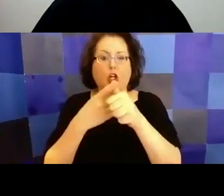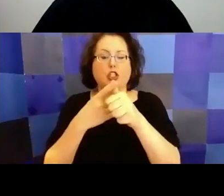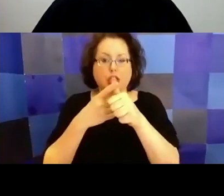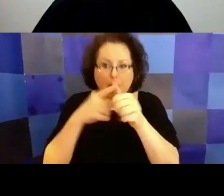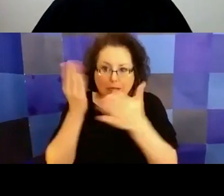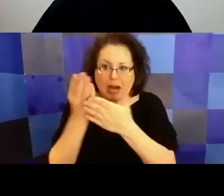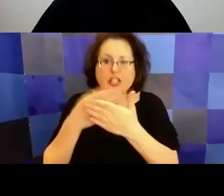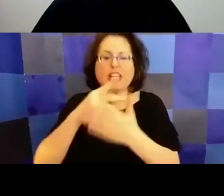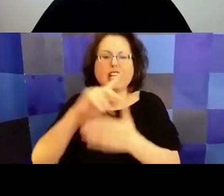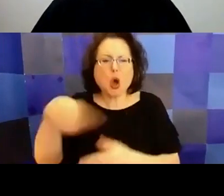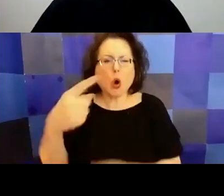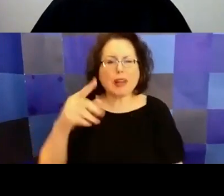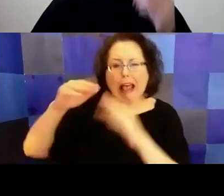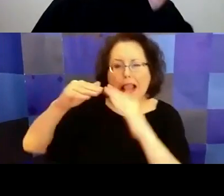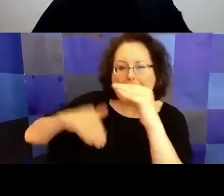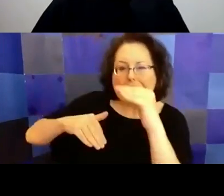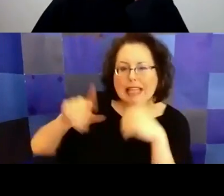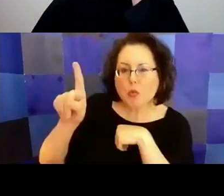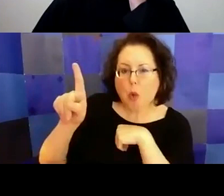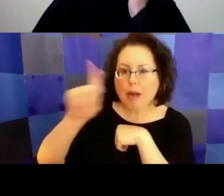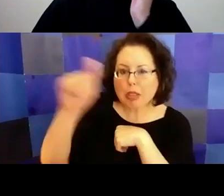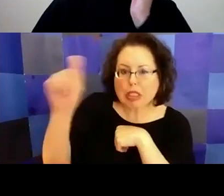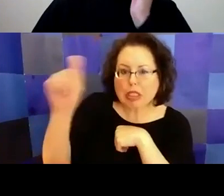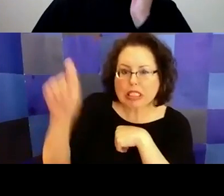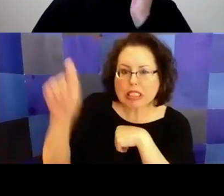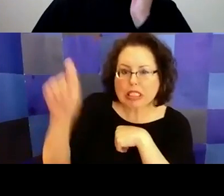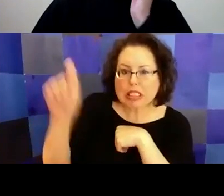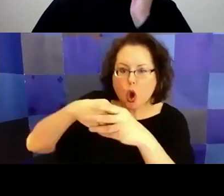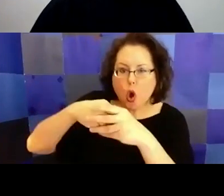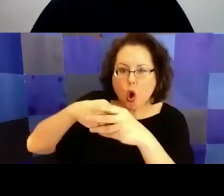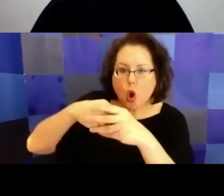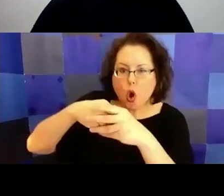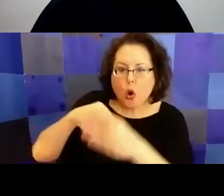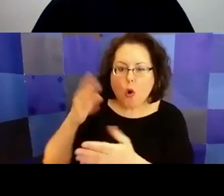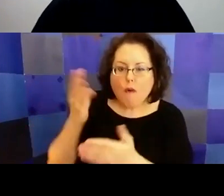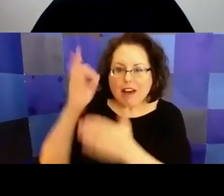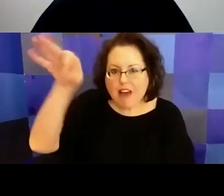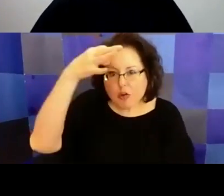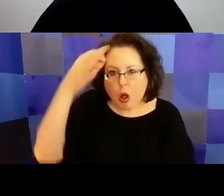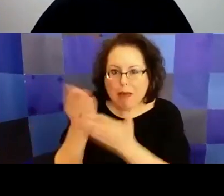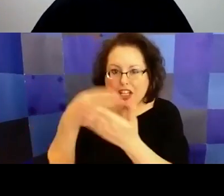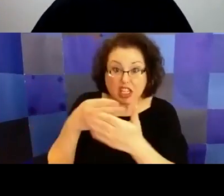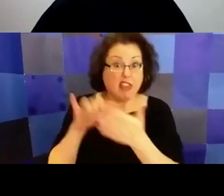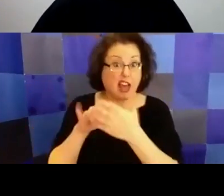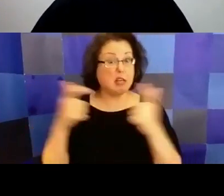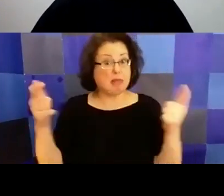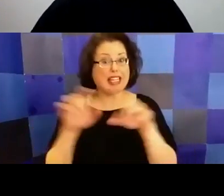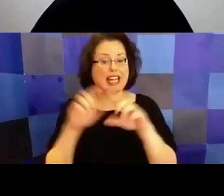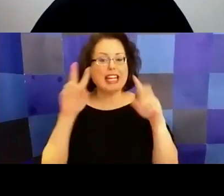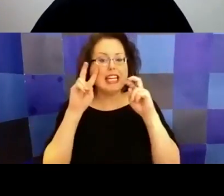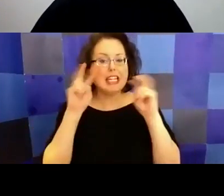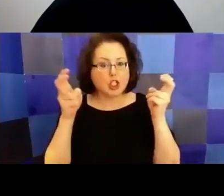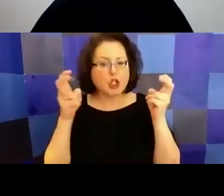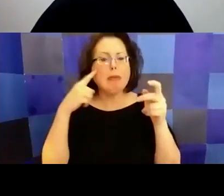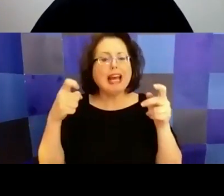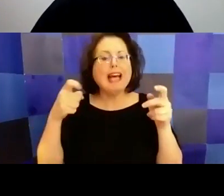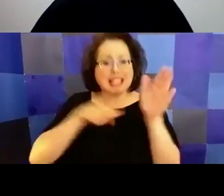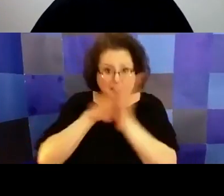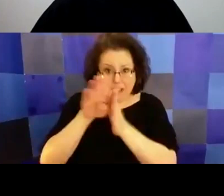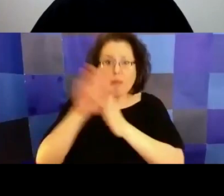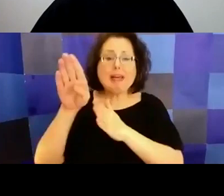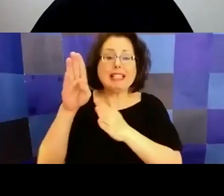1% of the total federal budget. And I think that's a big issue because the development programs funded by the international affairs